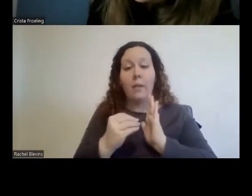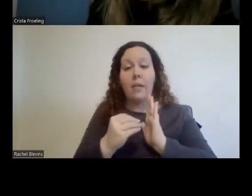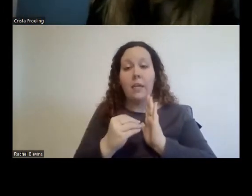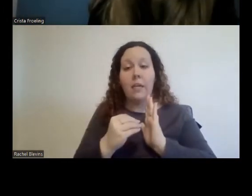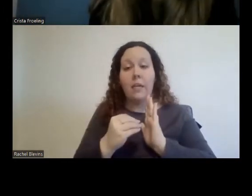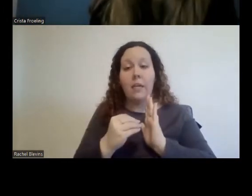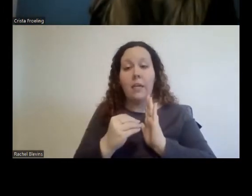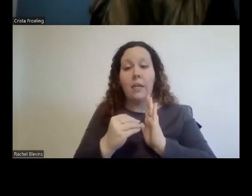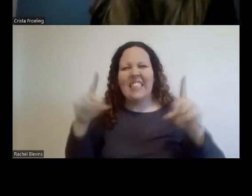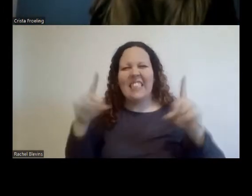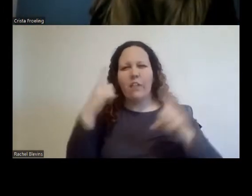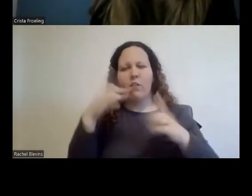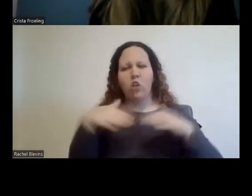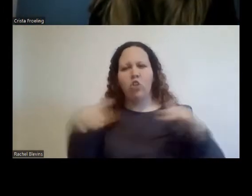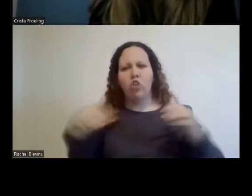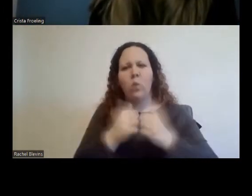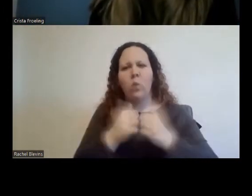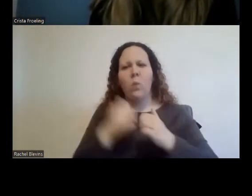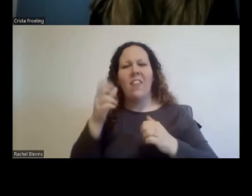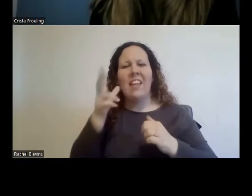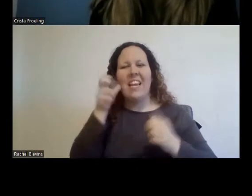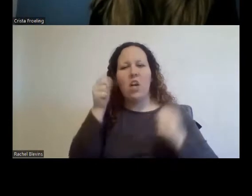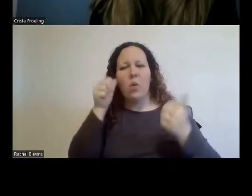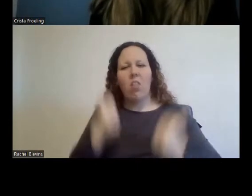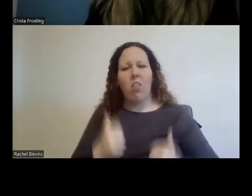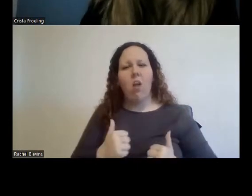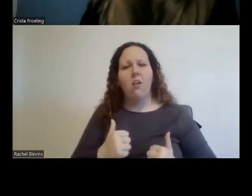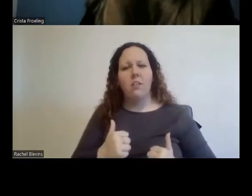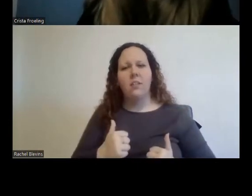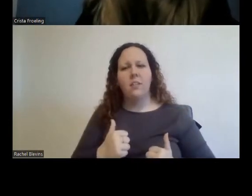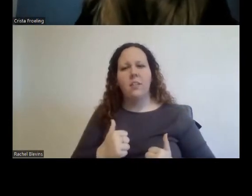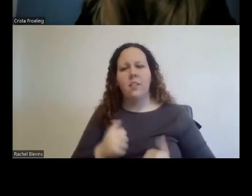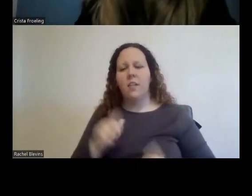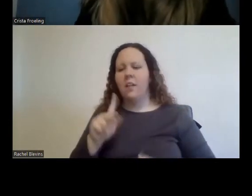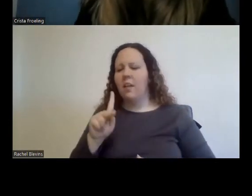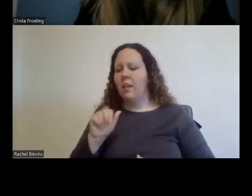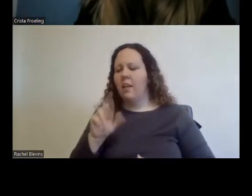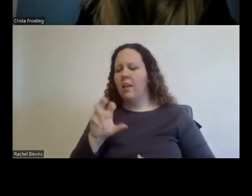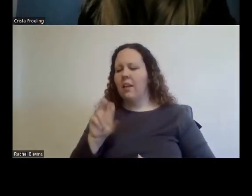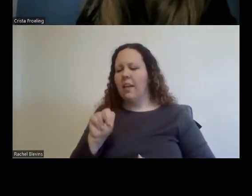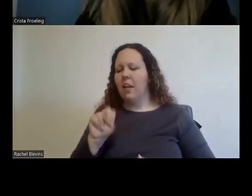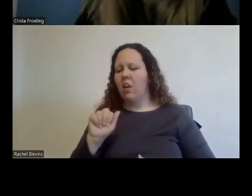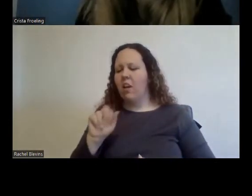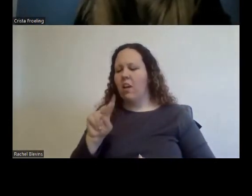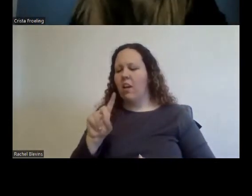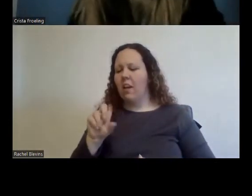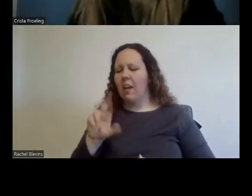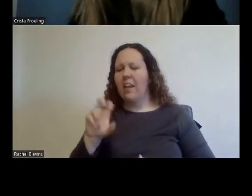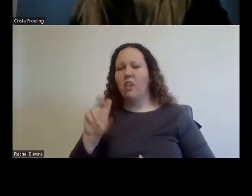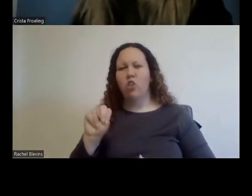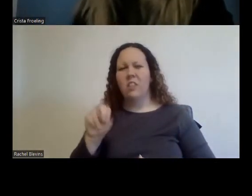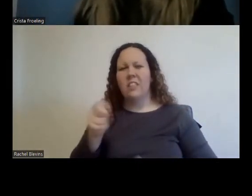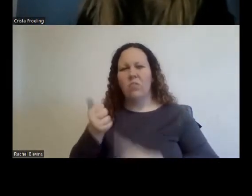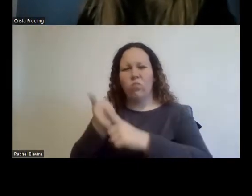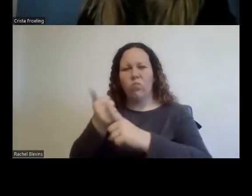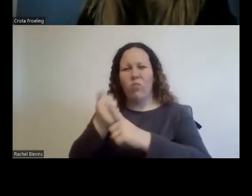for Children with Hearing Loss. Karen Anderson is an audiologist.